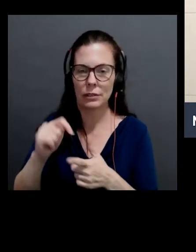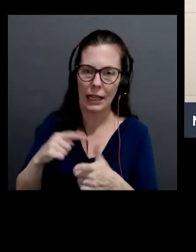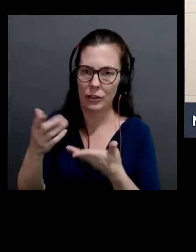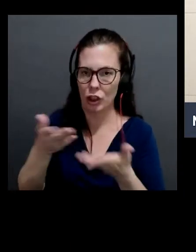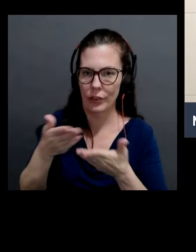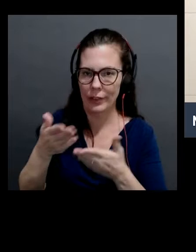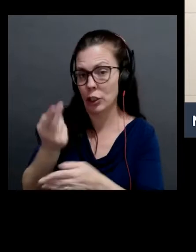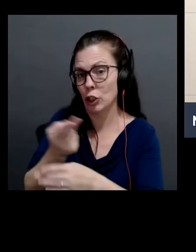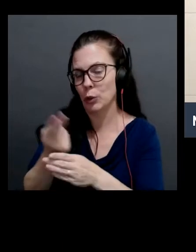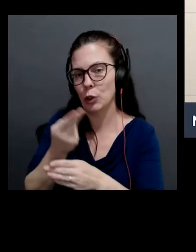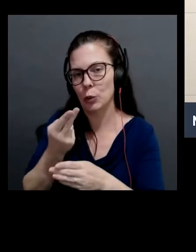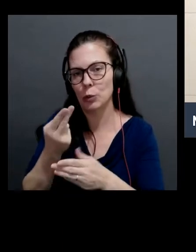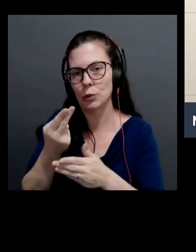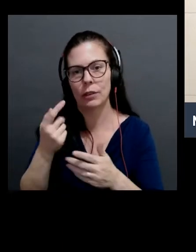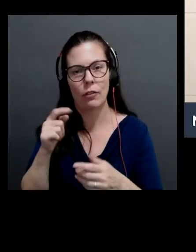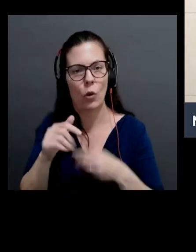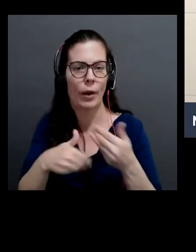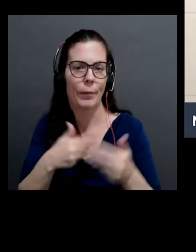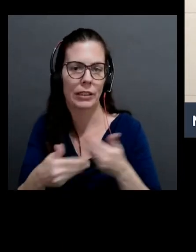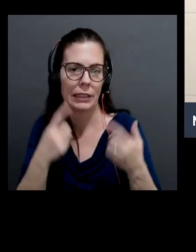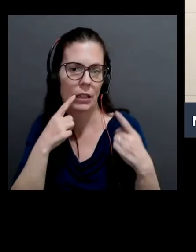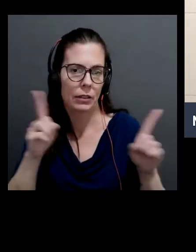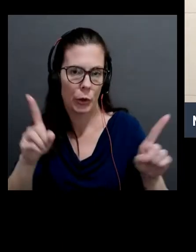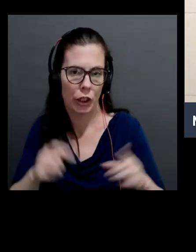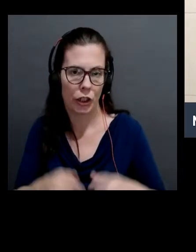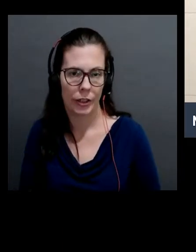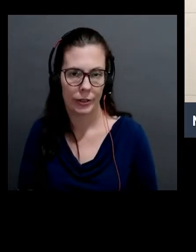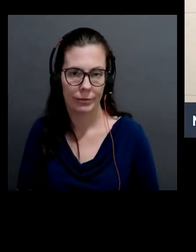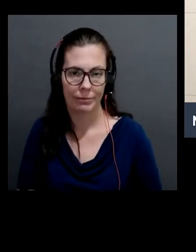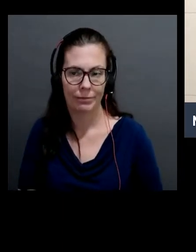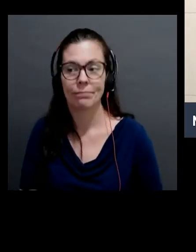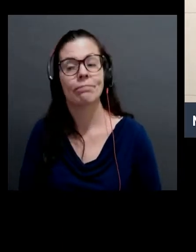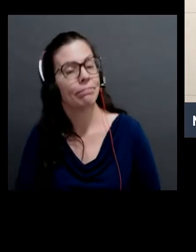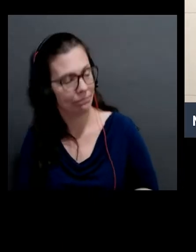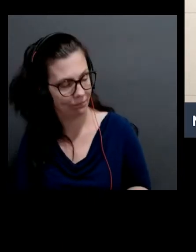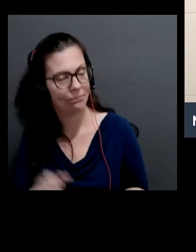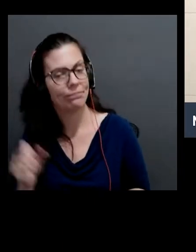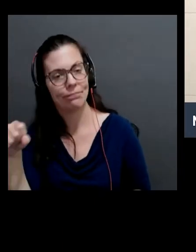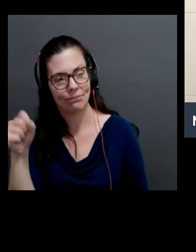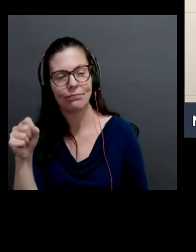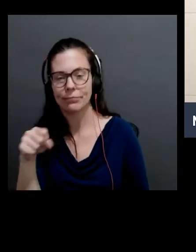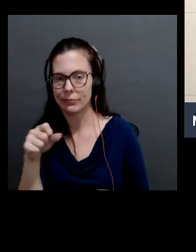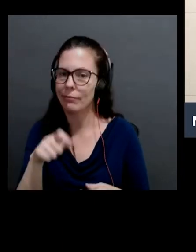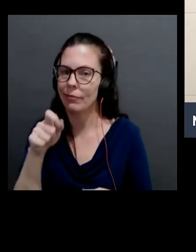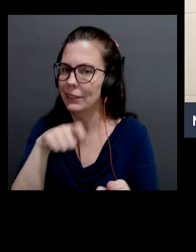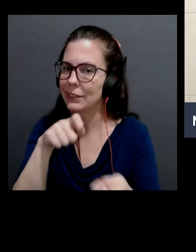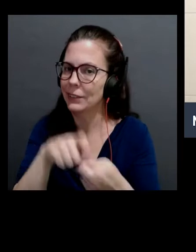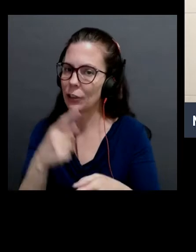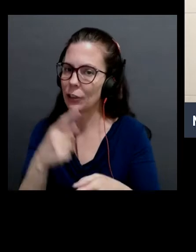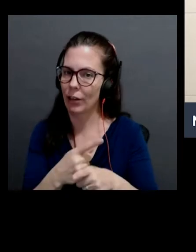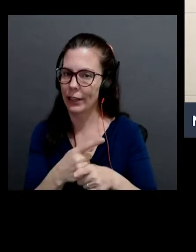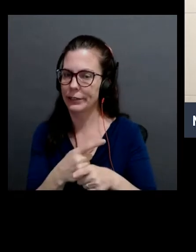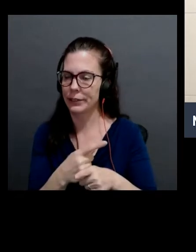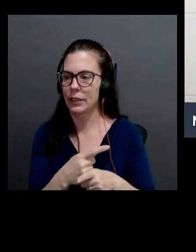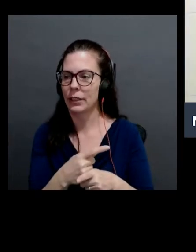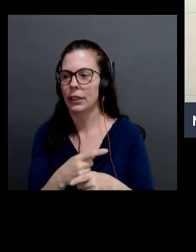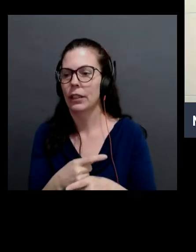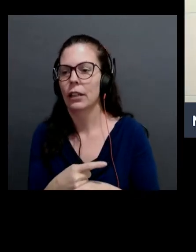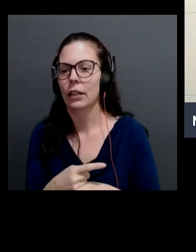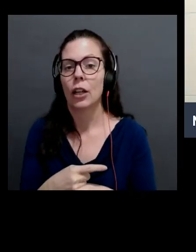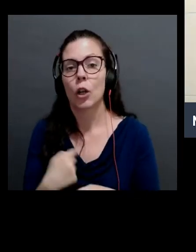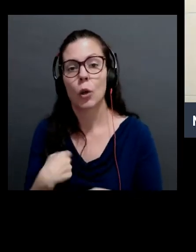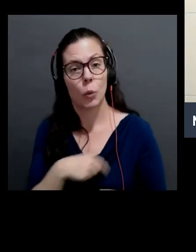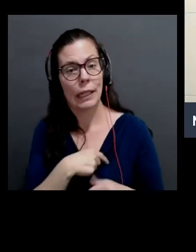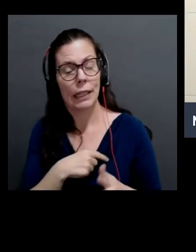get some of these processes working? Yeah, no, that's exactly right. That when we started